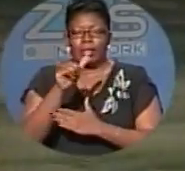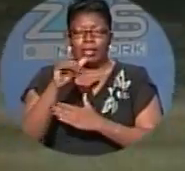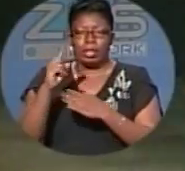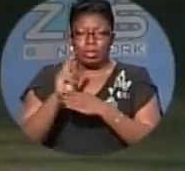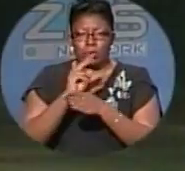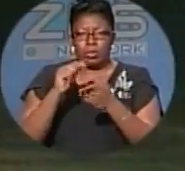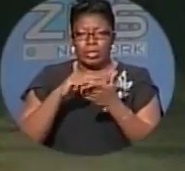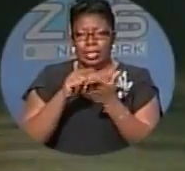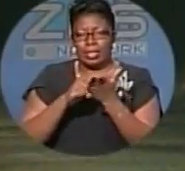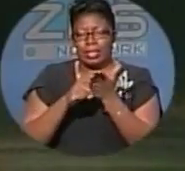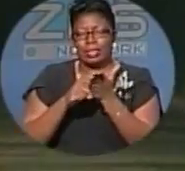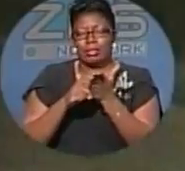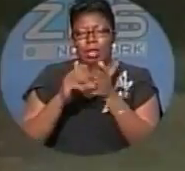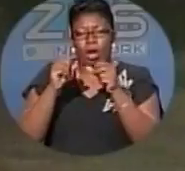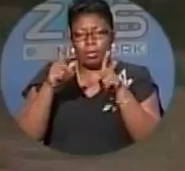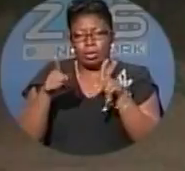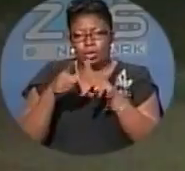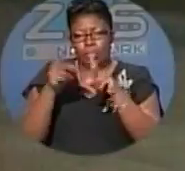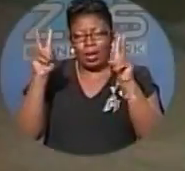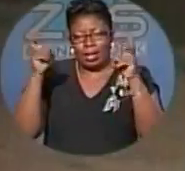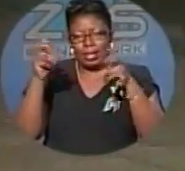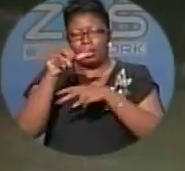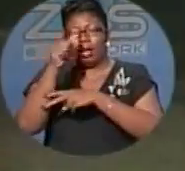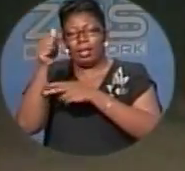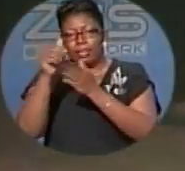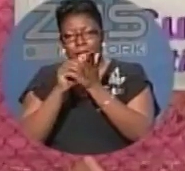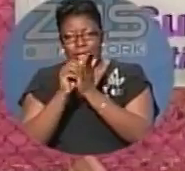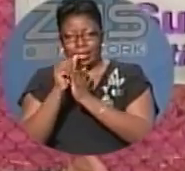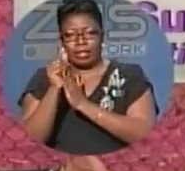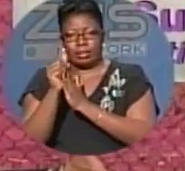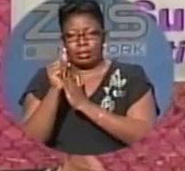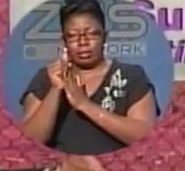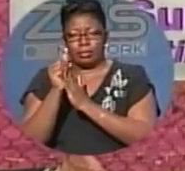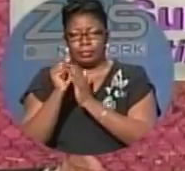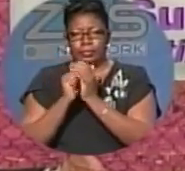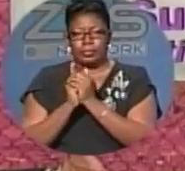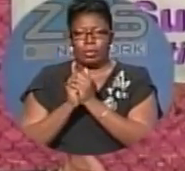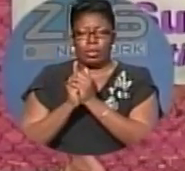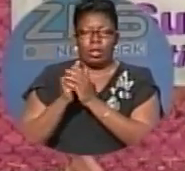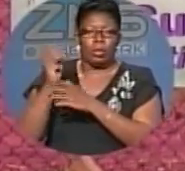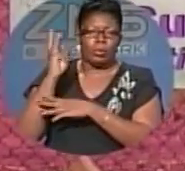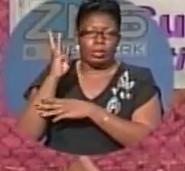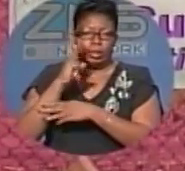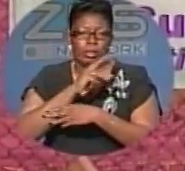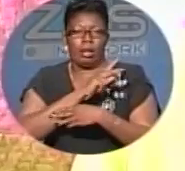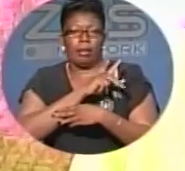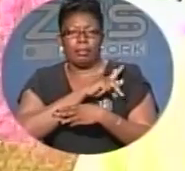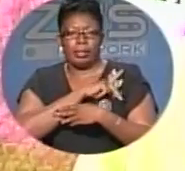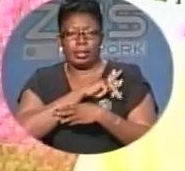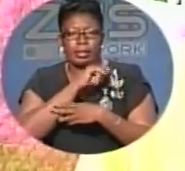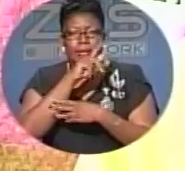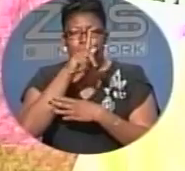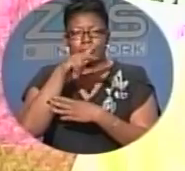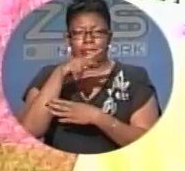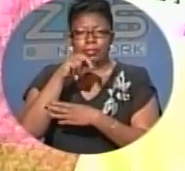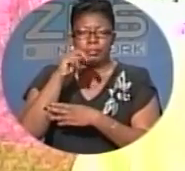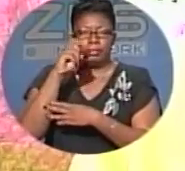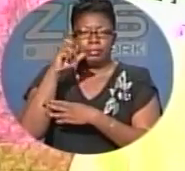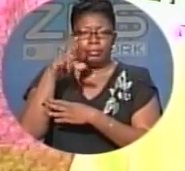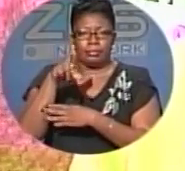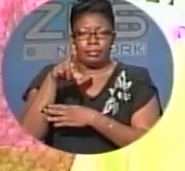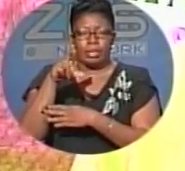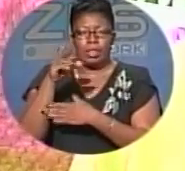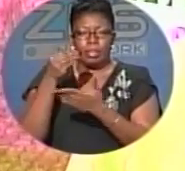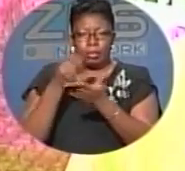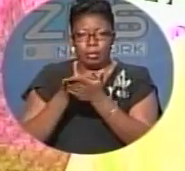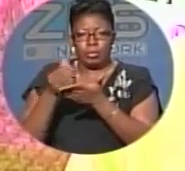highlight other types of cancers. President of the Eleuthera Cancer Society, Juanita Pinder. The funds that we raised from this event,